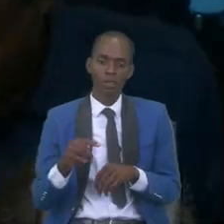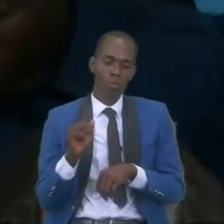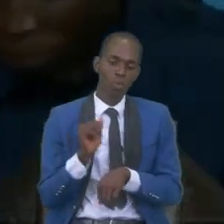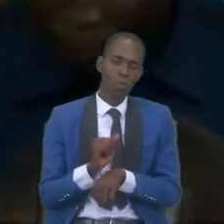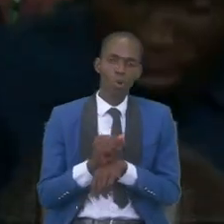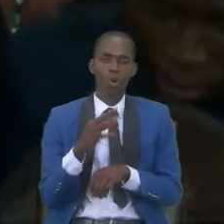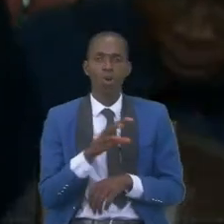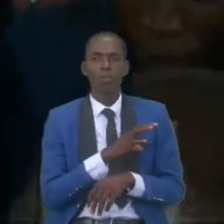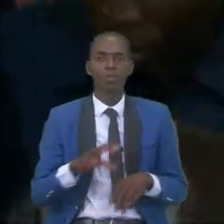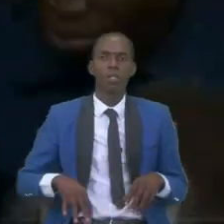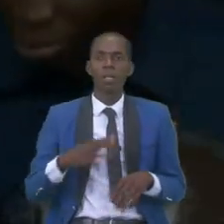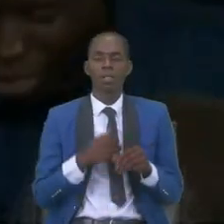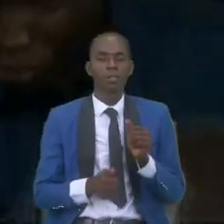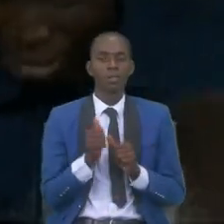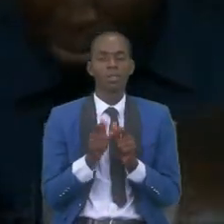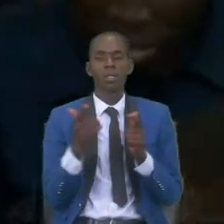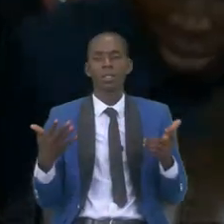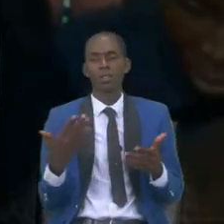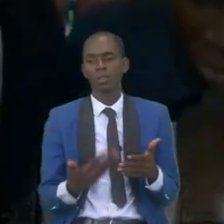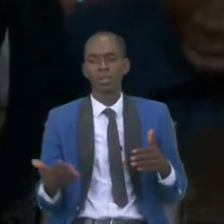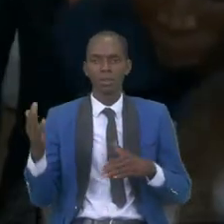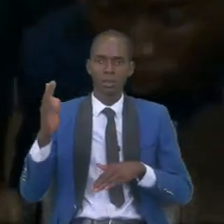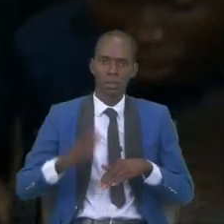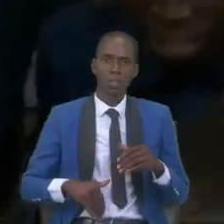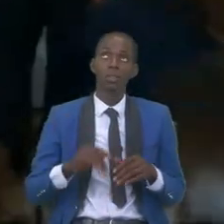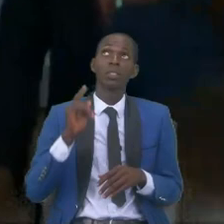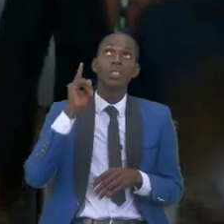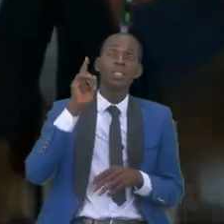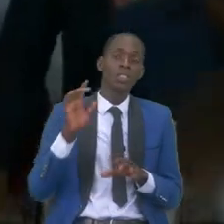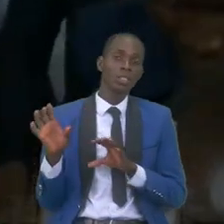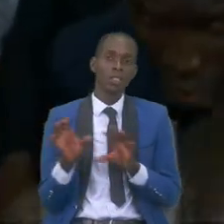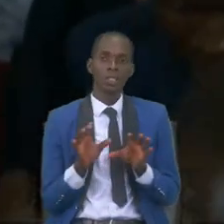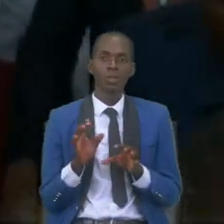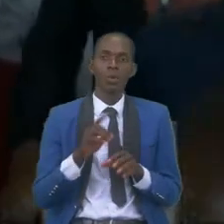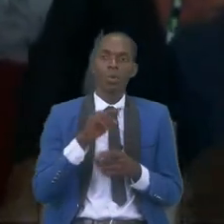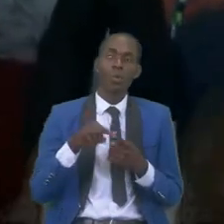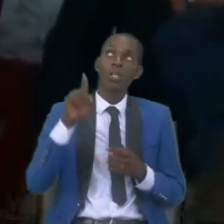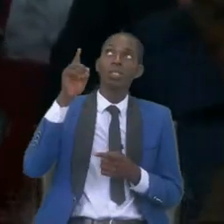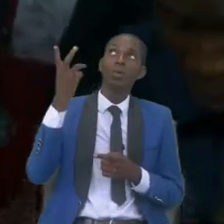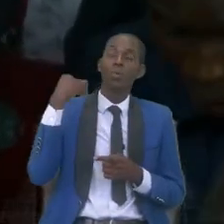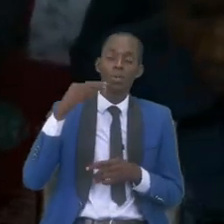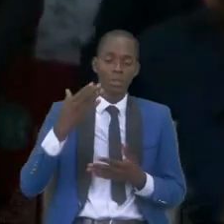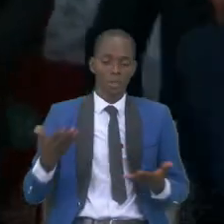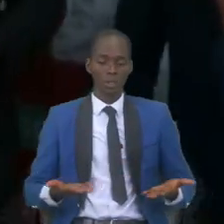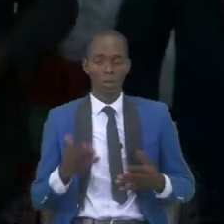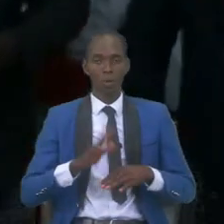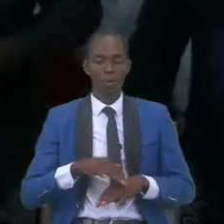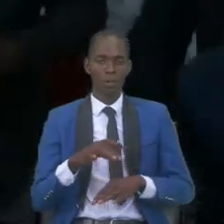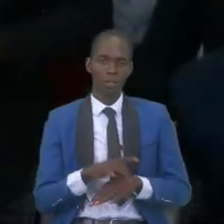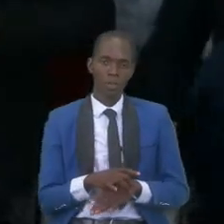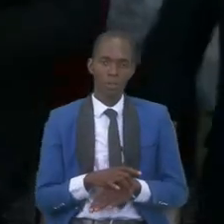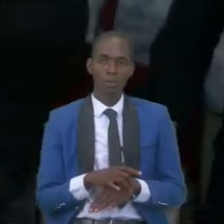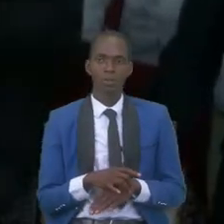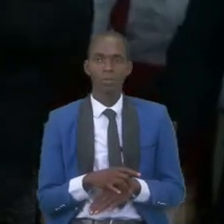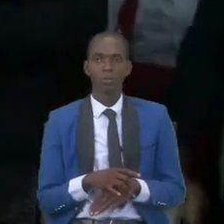and greater things than he did when he was on the face of the earth.